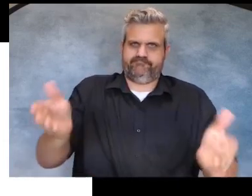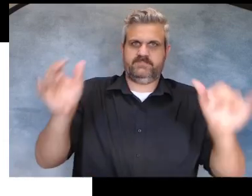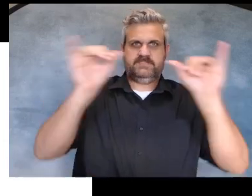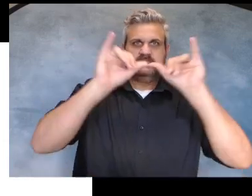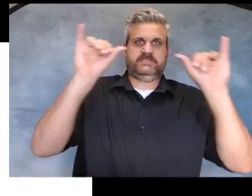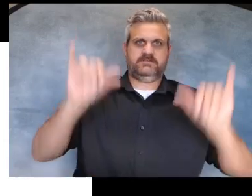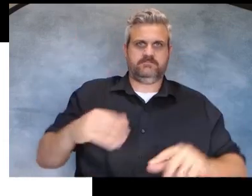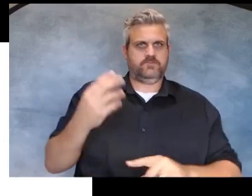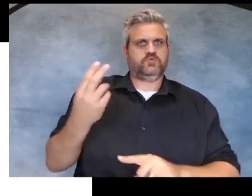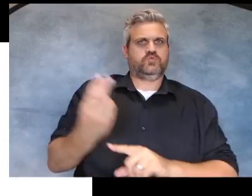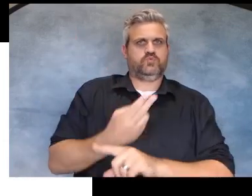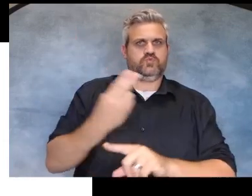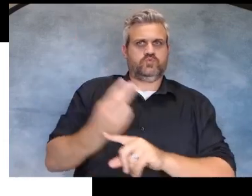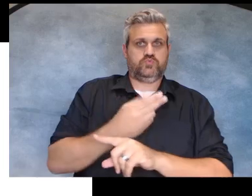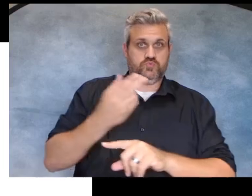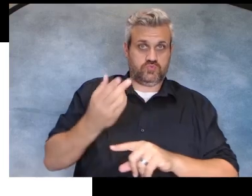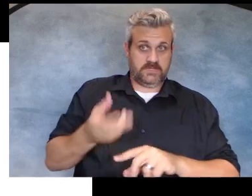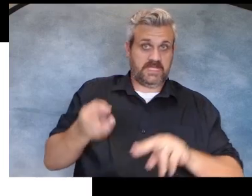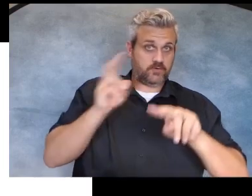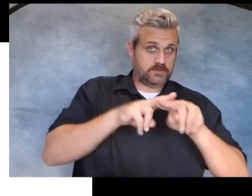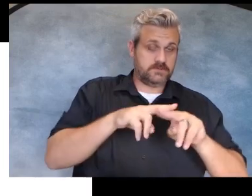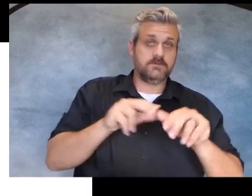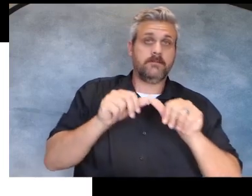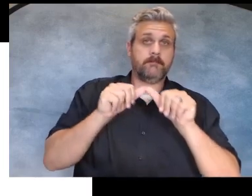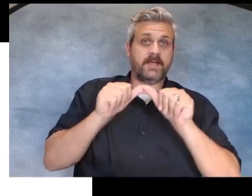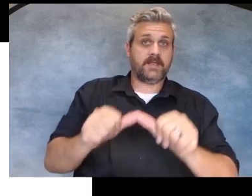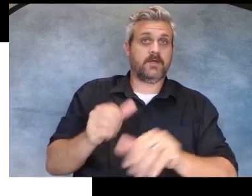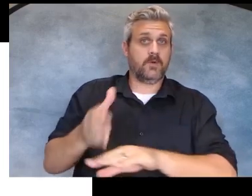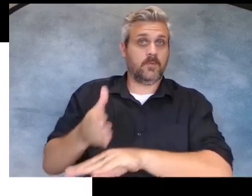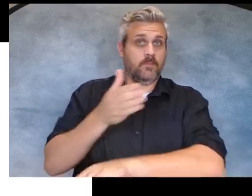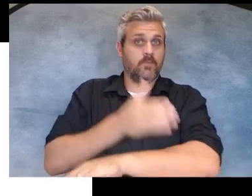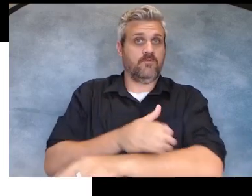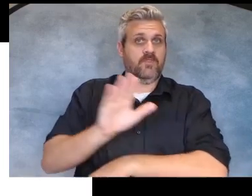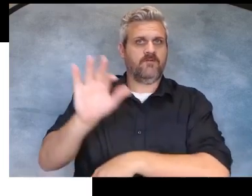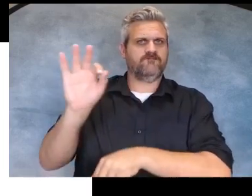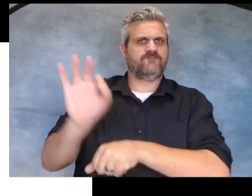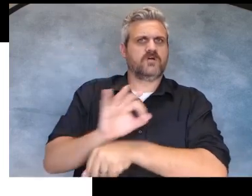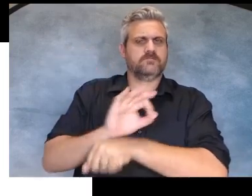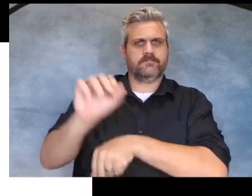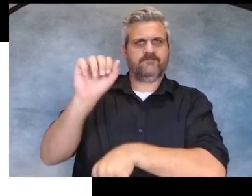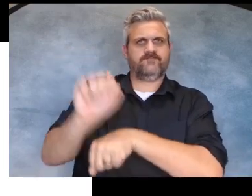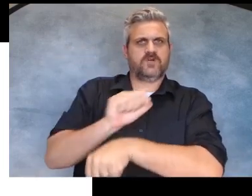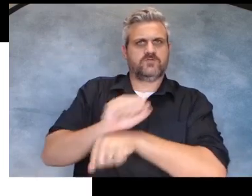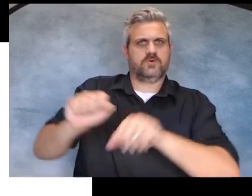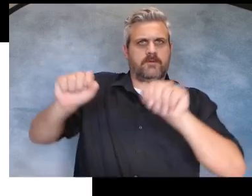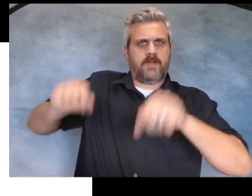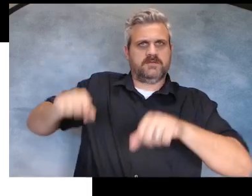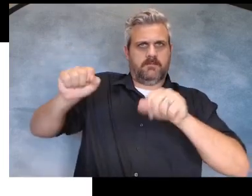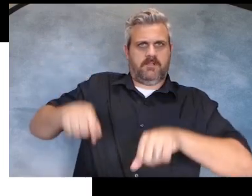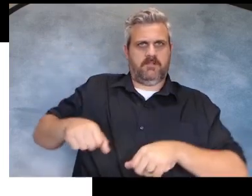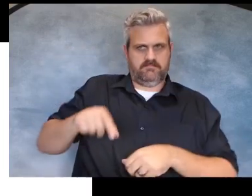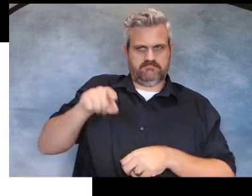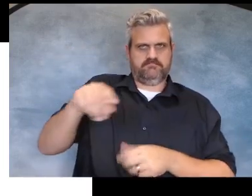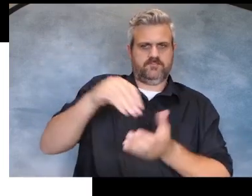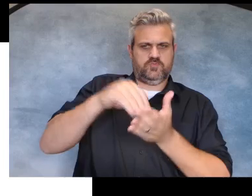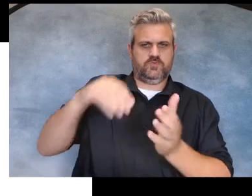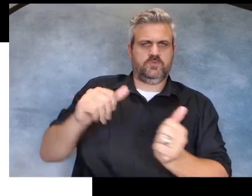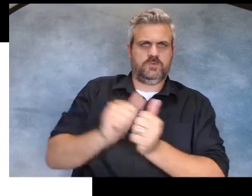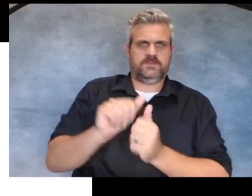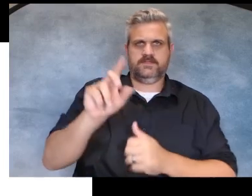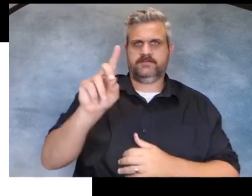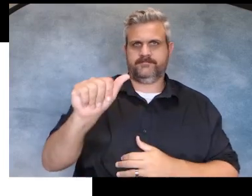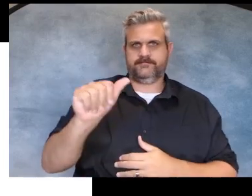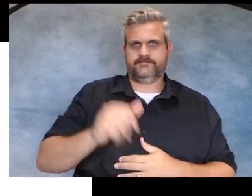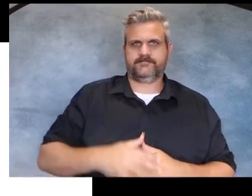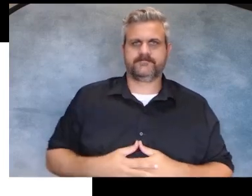product system that is used to increase, maintain, or improve functional capabilities of a child with